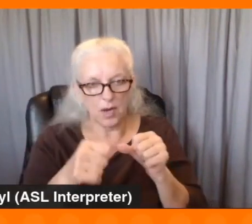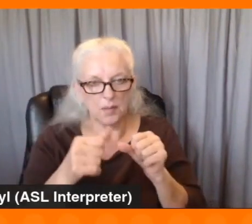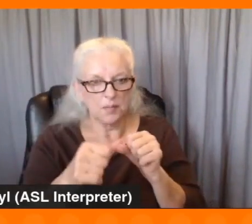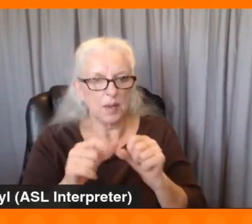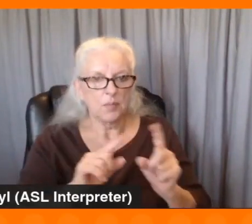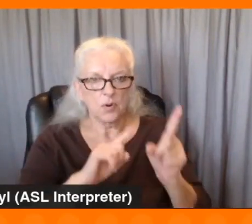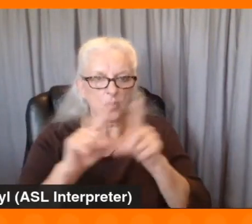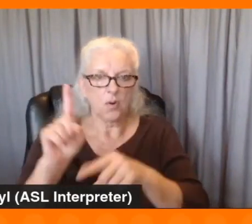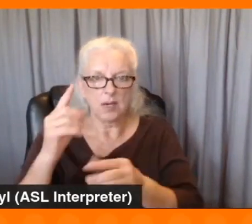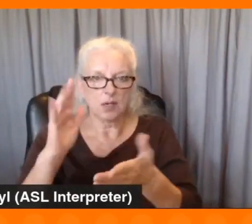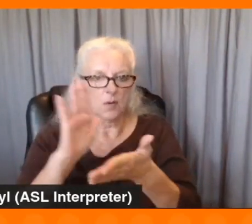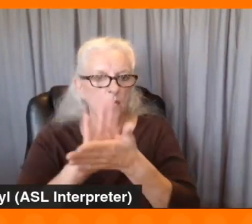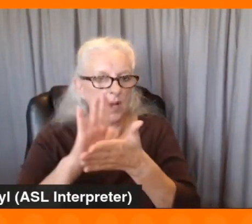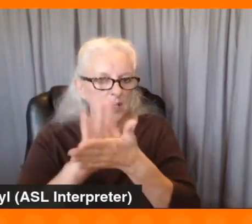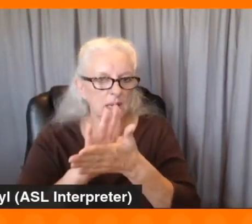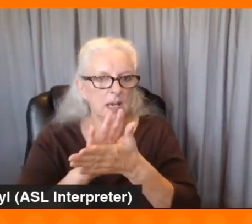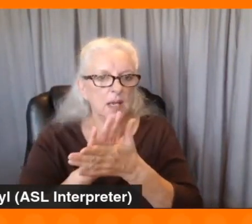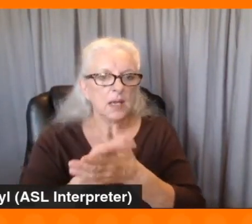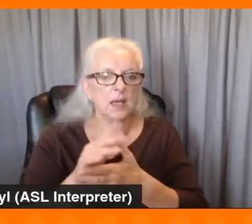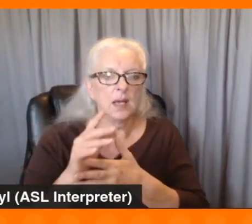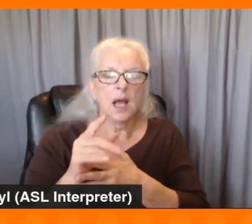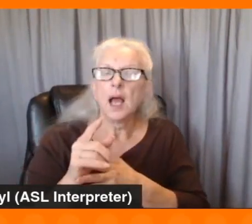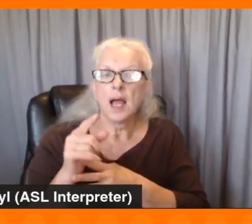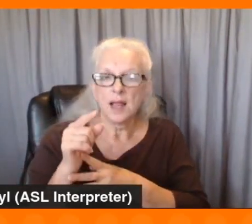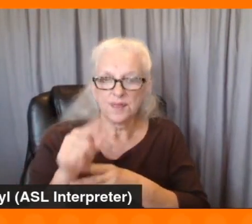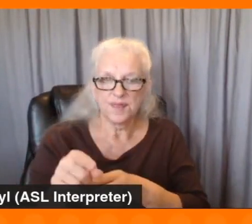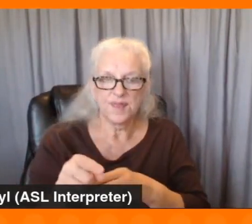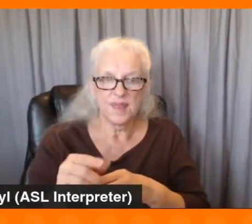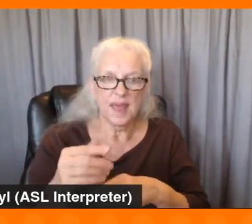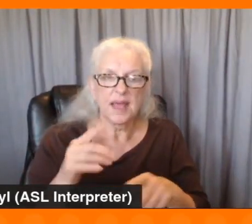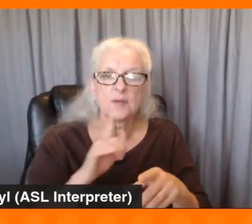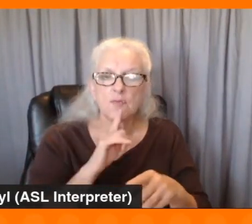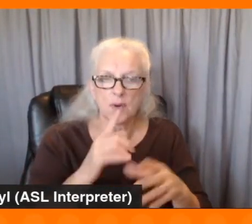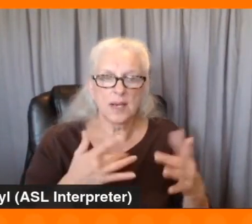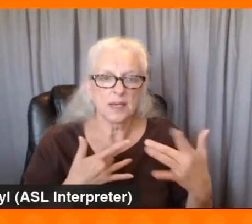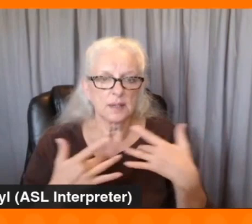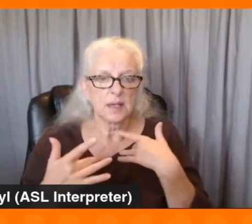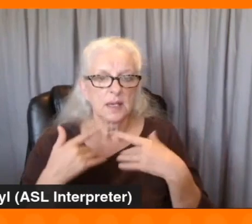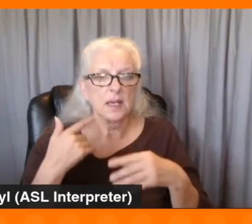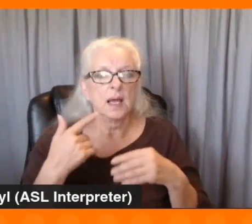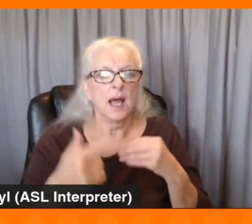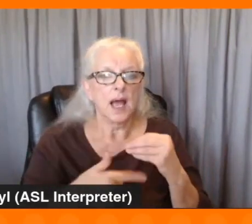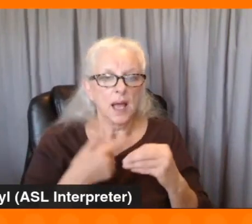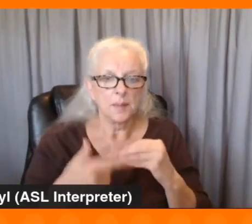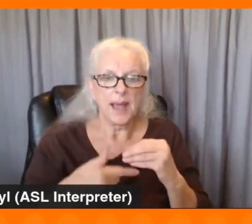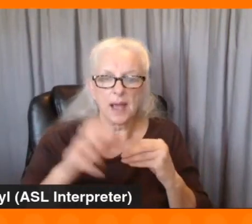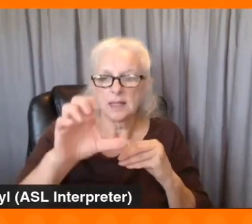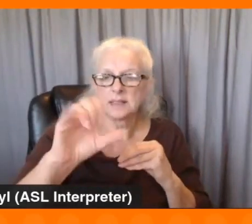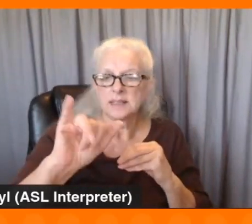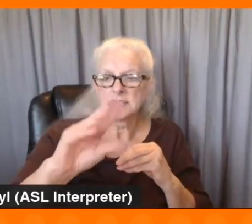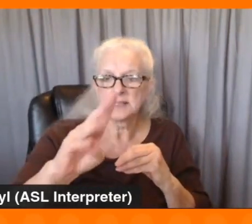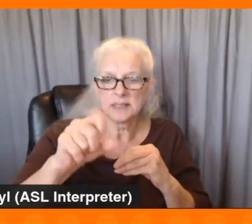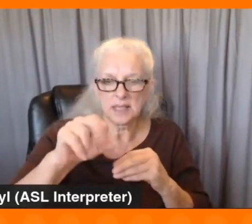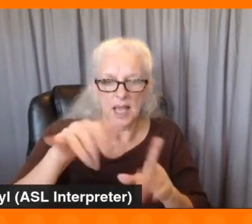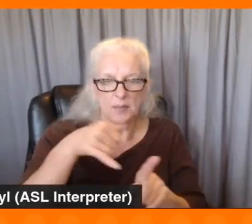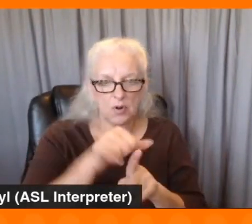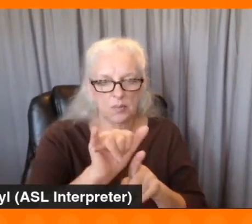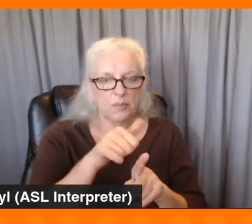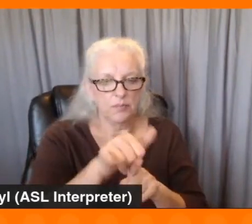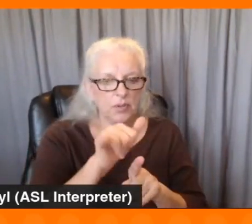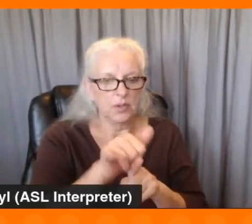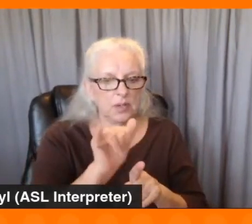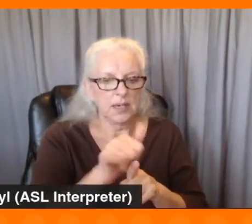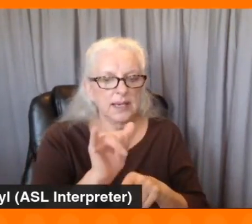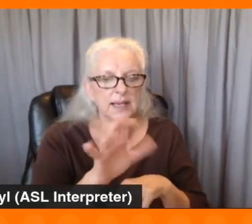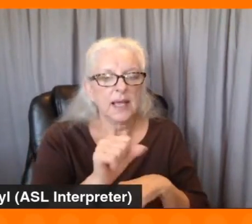that I landed upon was a group of students who cared deeply about the prevention of cyberbullying. Several students had created interactive stories